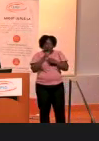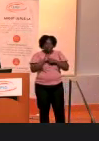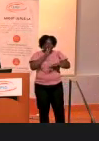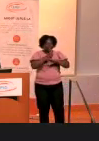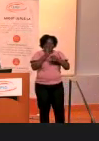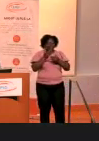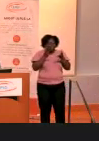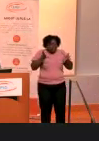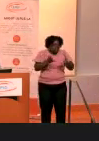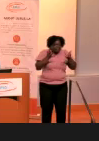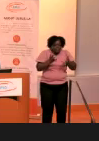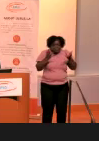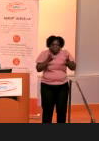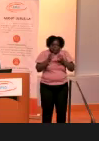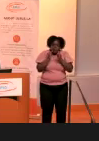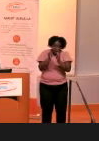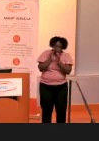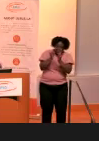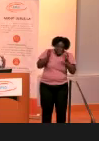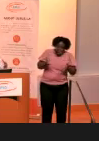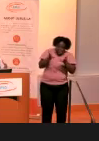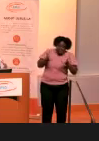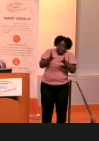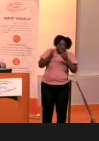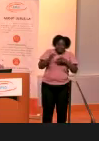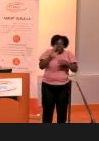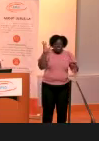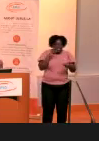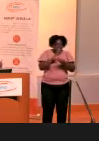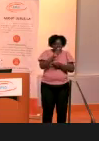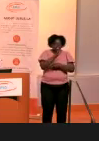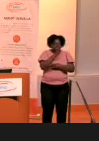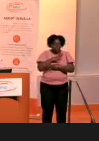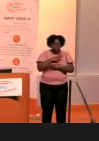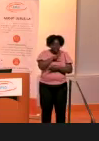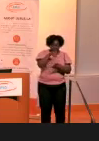uplift others going through similar challenges. We have 6 women on this panel right now.